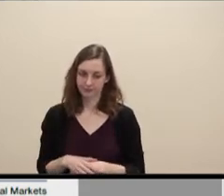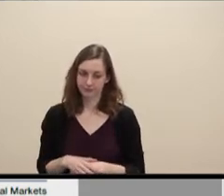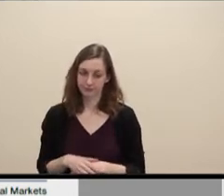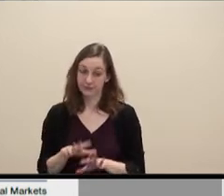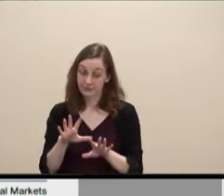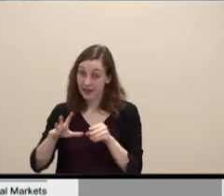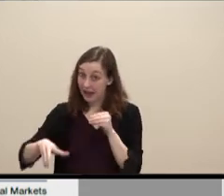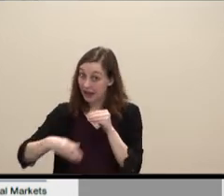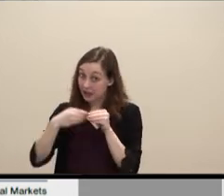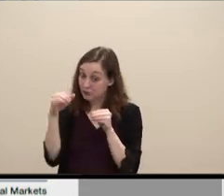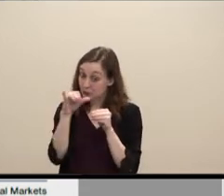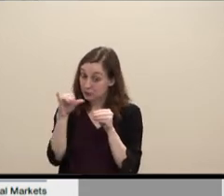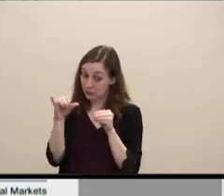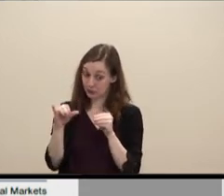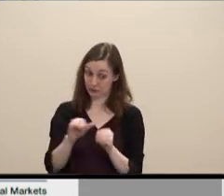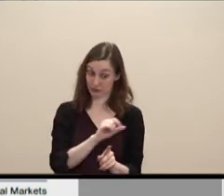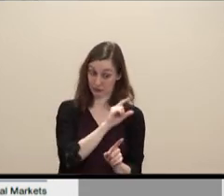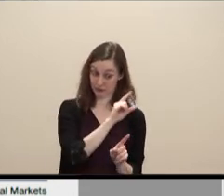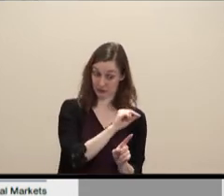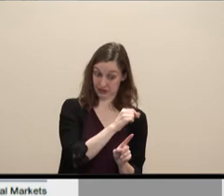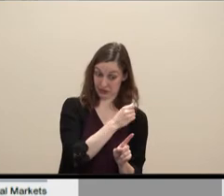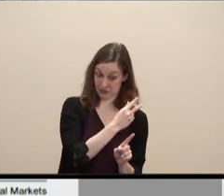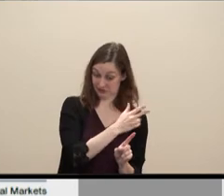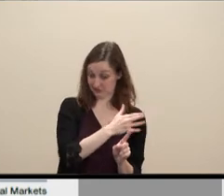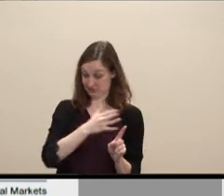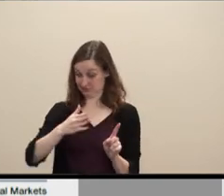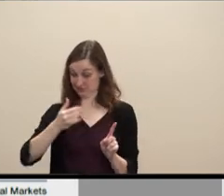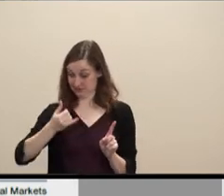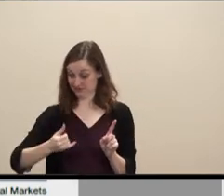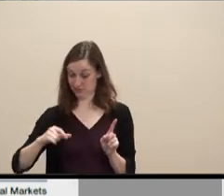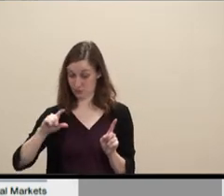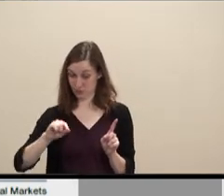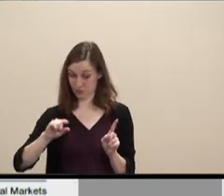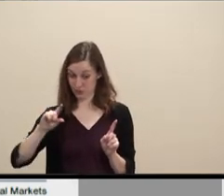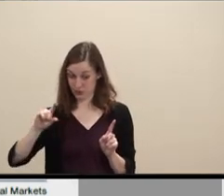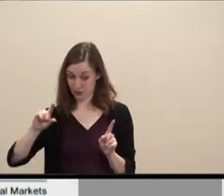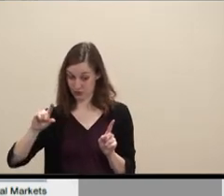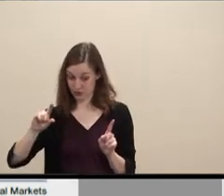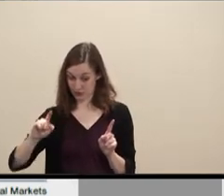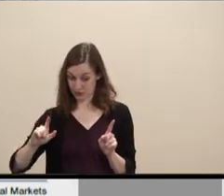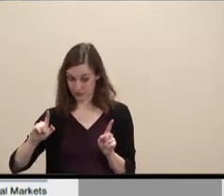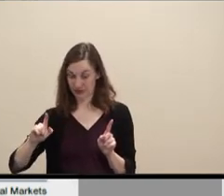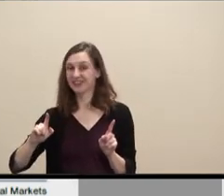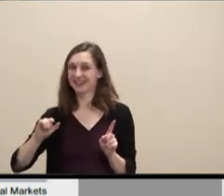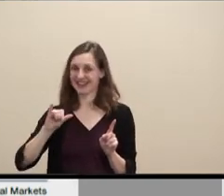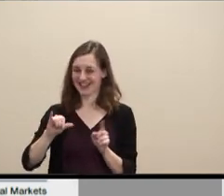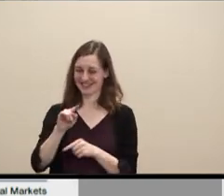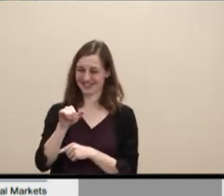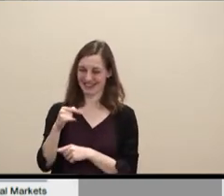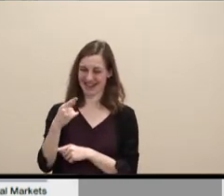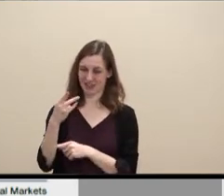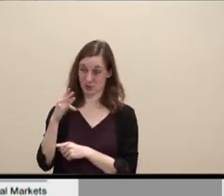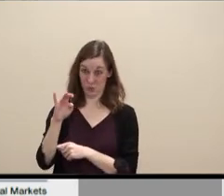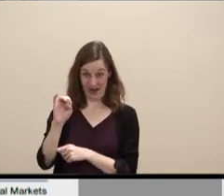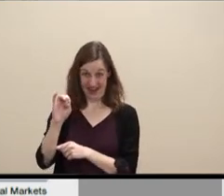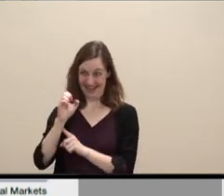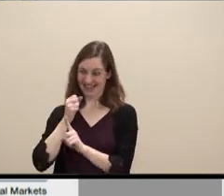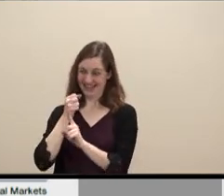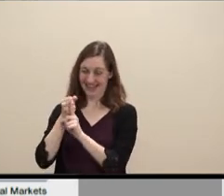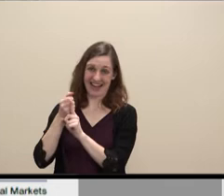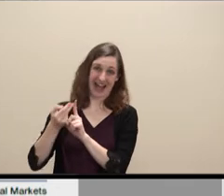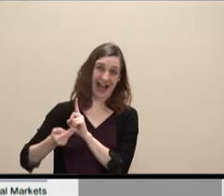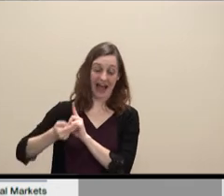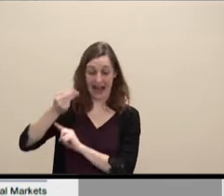Additionally, since that time, we look at the tax rate. The district's tax rate most recently hit a high in